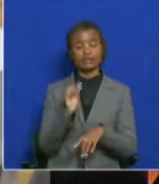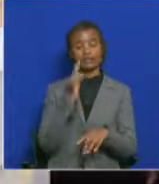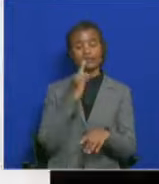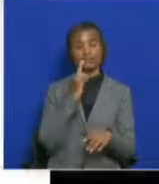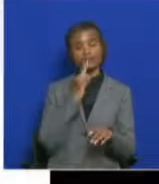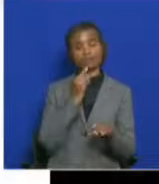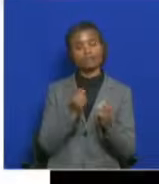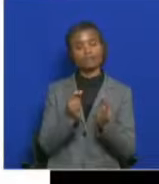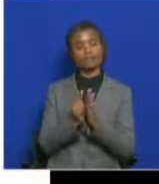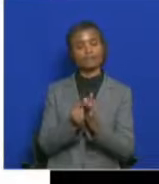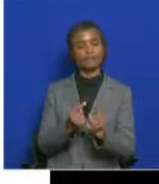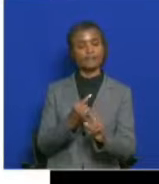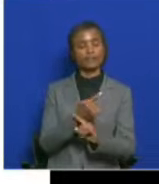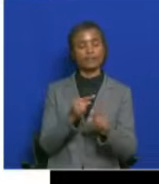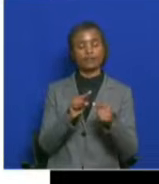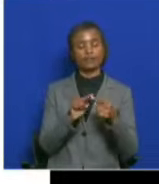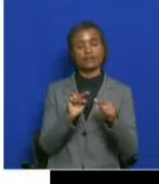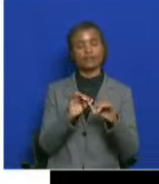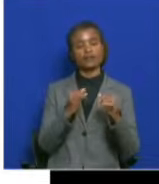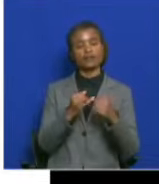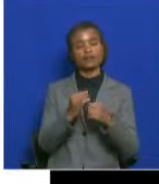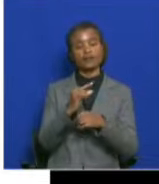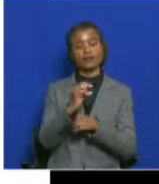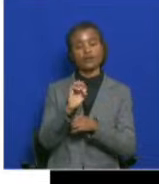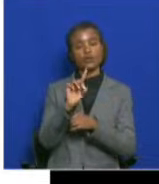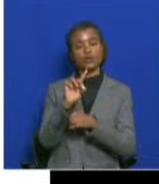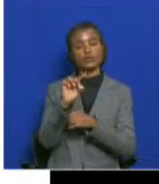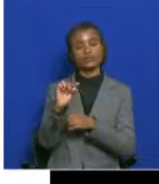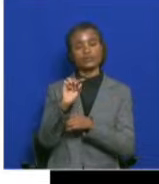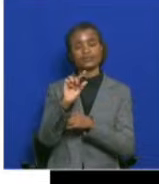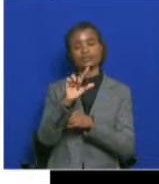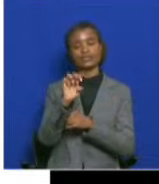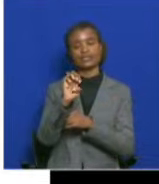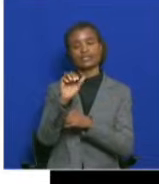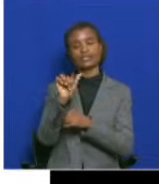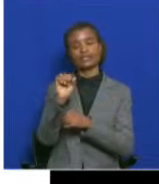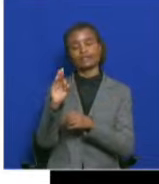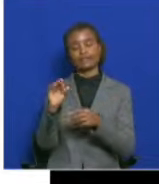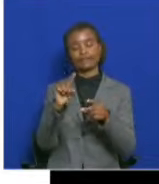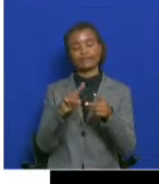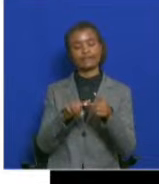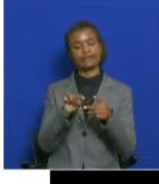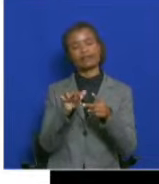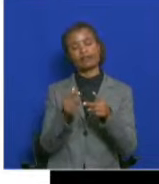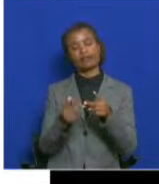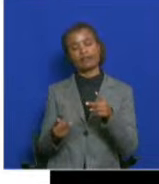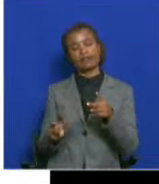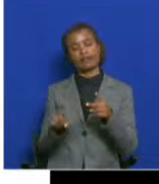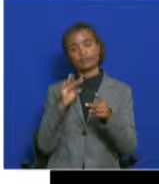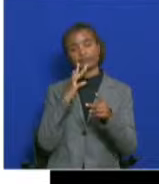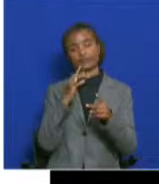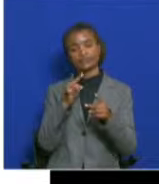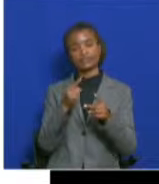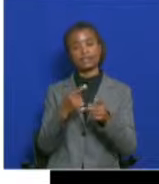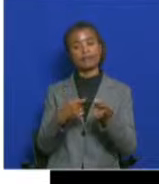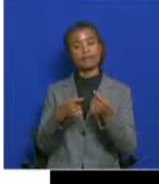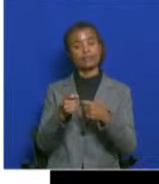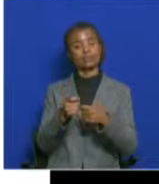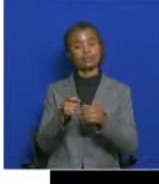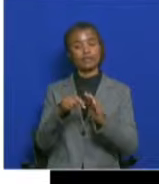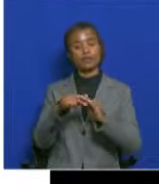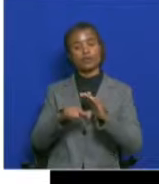winning the illegal price war with the number of its South African brands purchased below the MCT. And then he names Carney